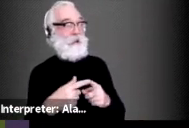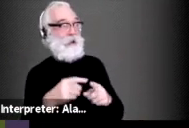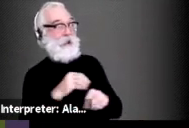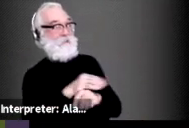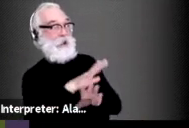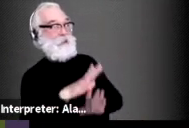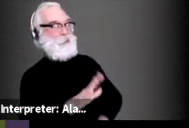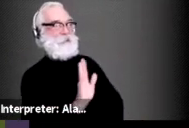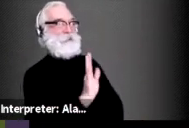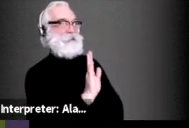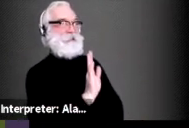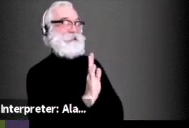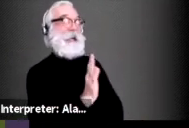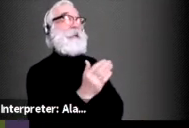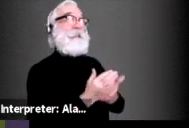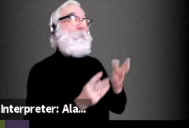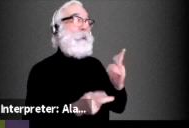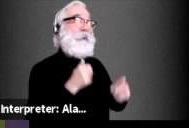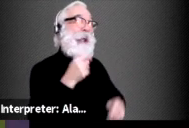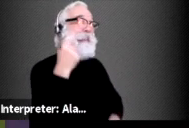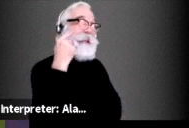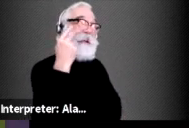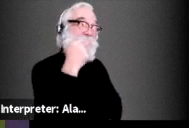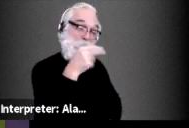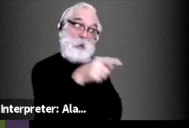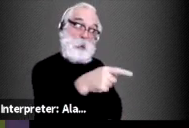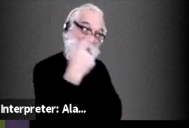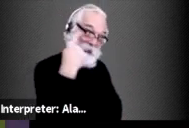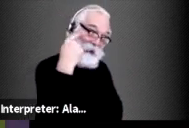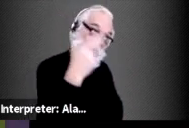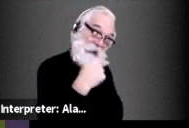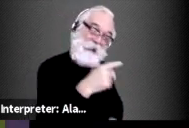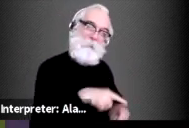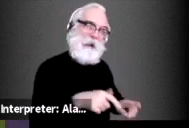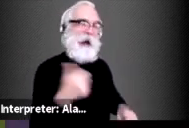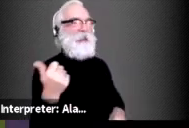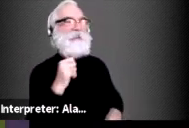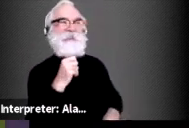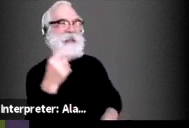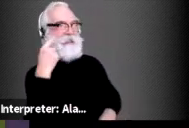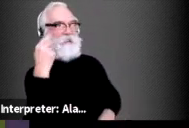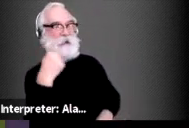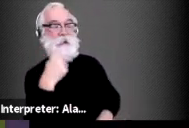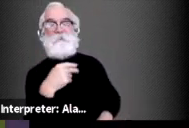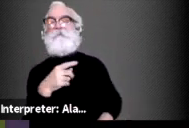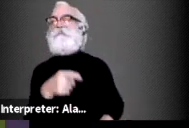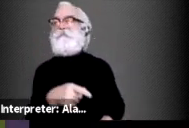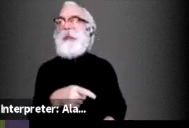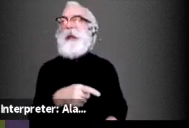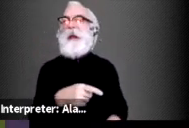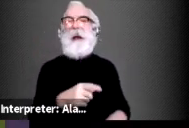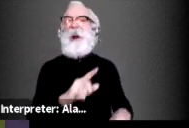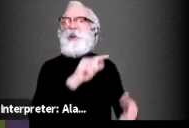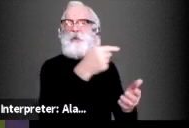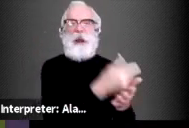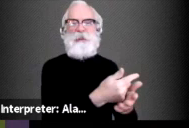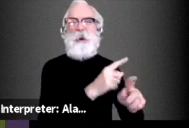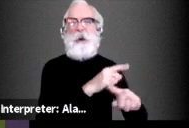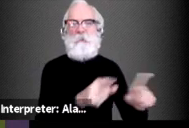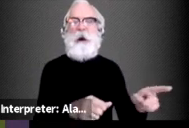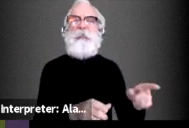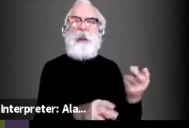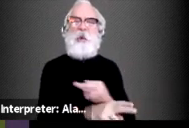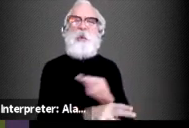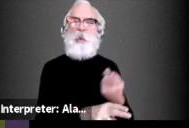as humorous to some as it was to her. She has since graduated, but use of the cartoon continued for quite a